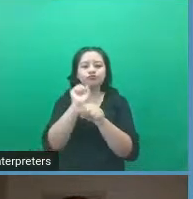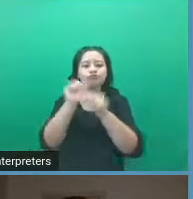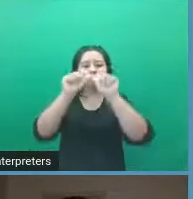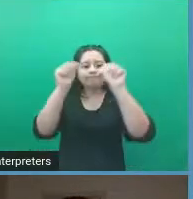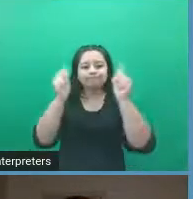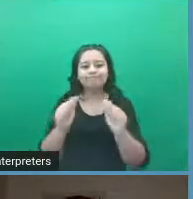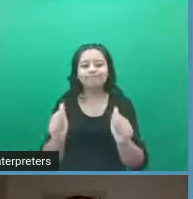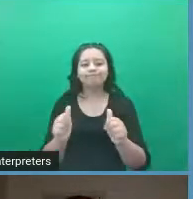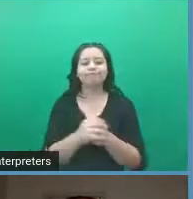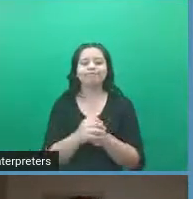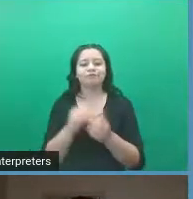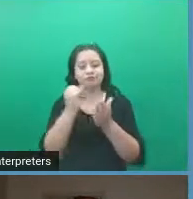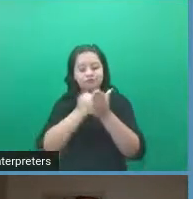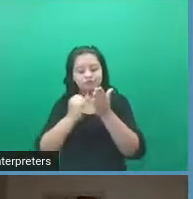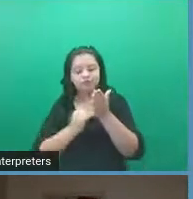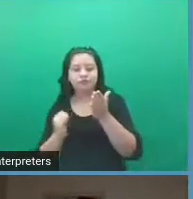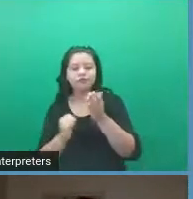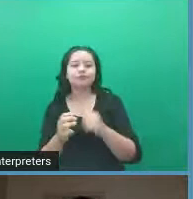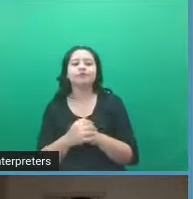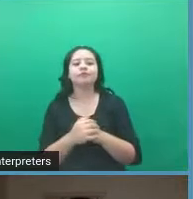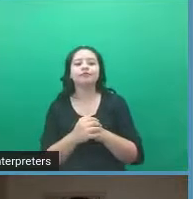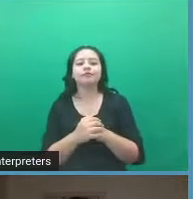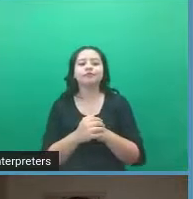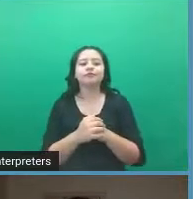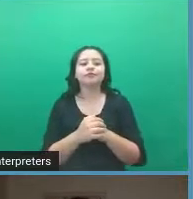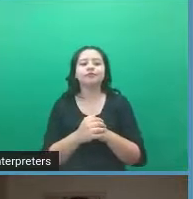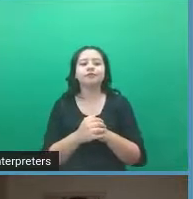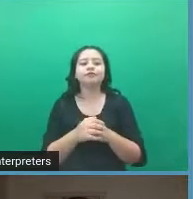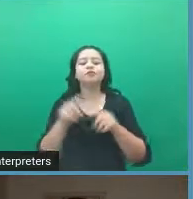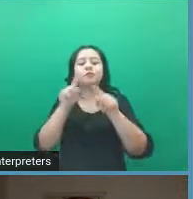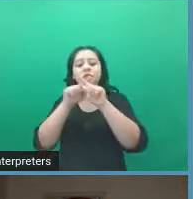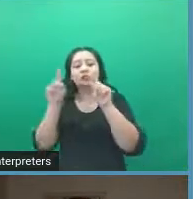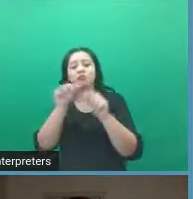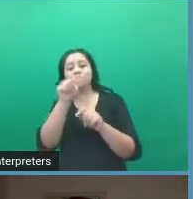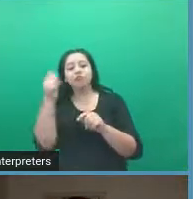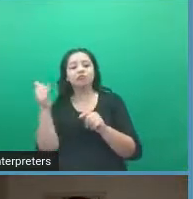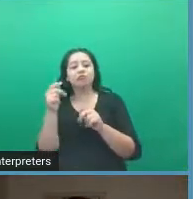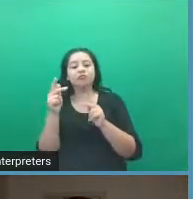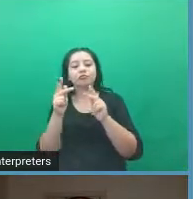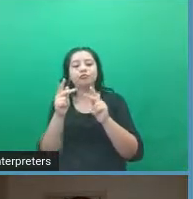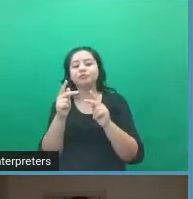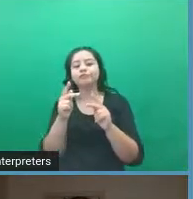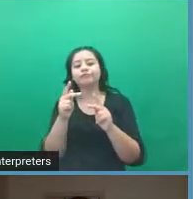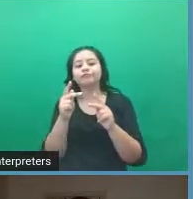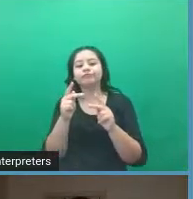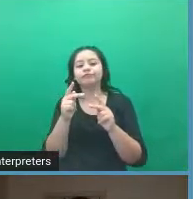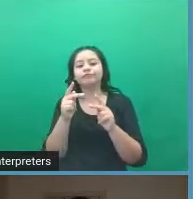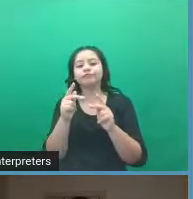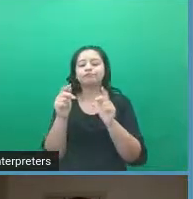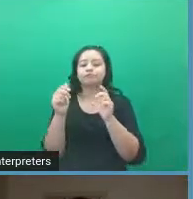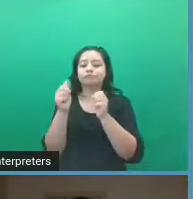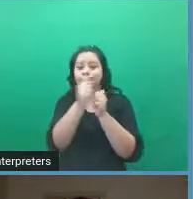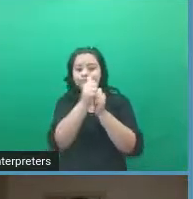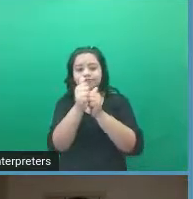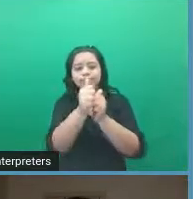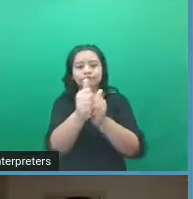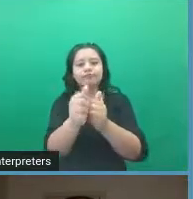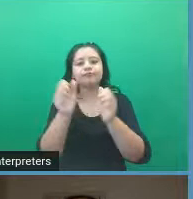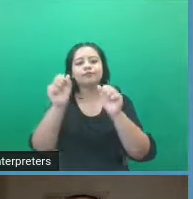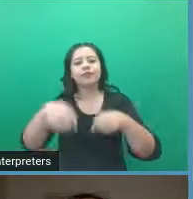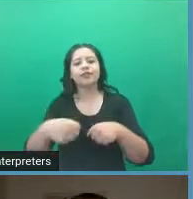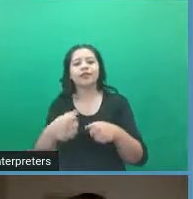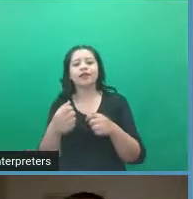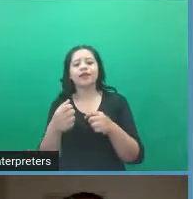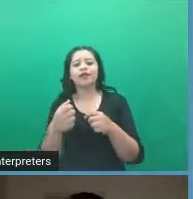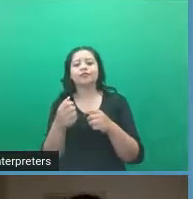Nasher's Museum's permanent collection. Within the collection galleries and other available virtual exhibitions, the gallery guide